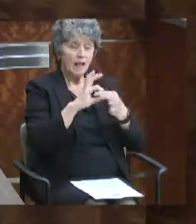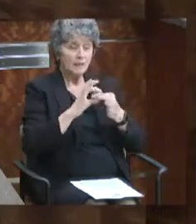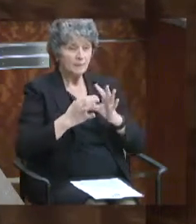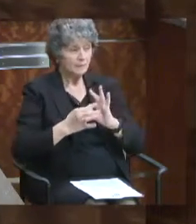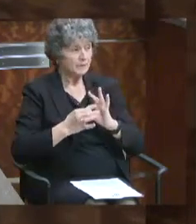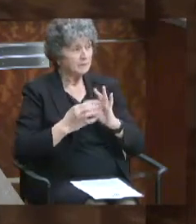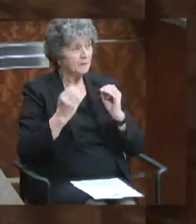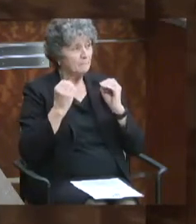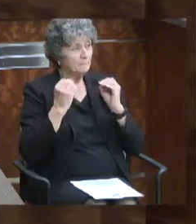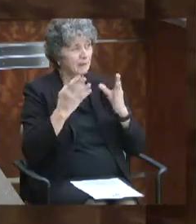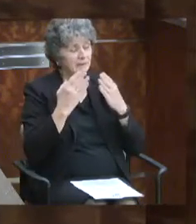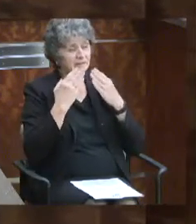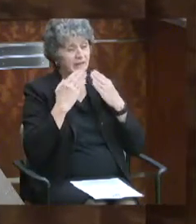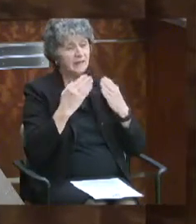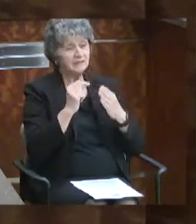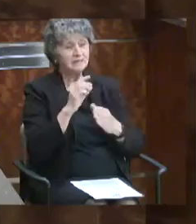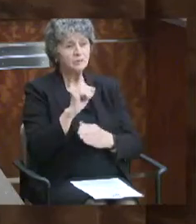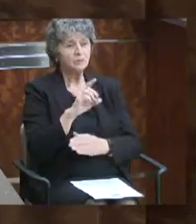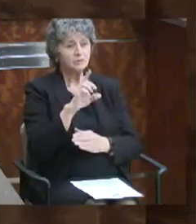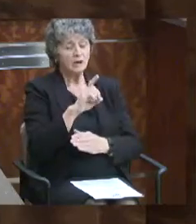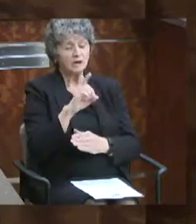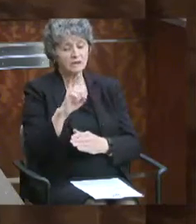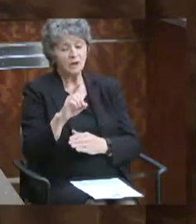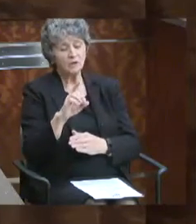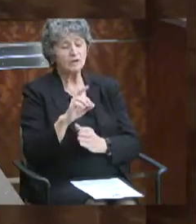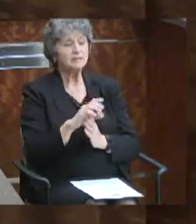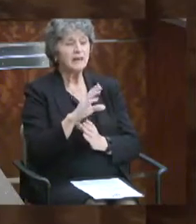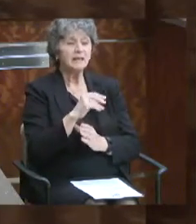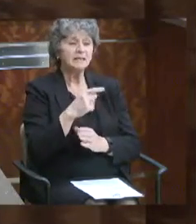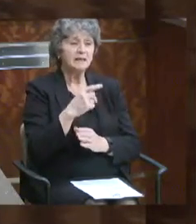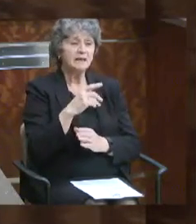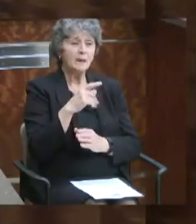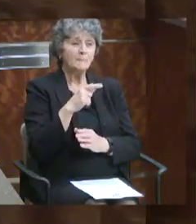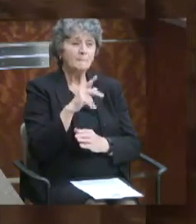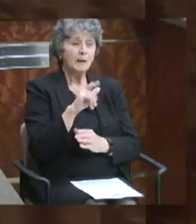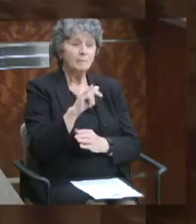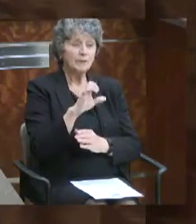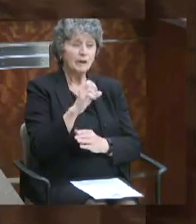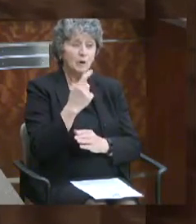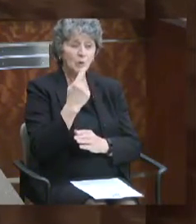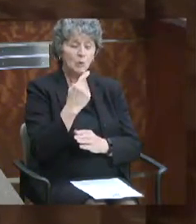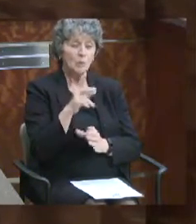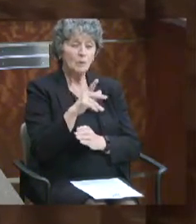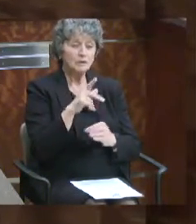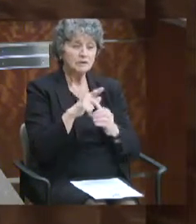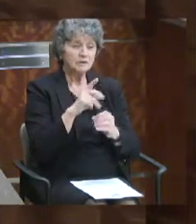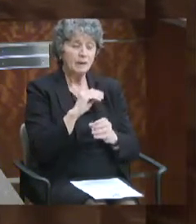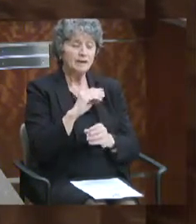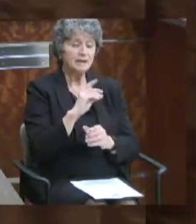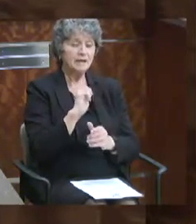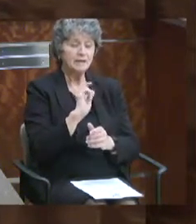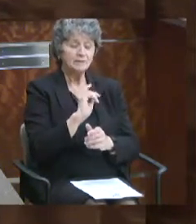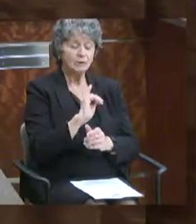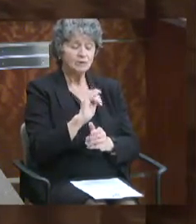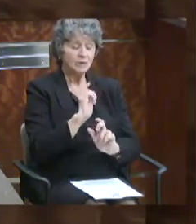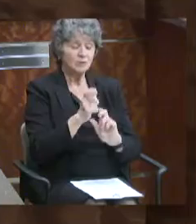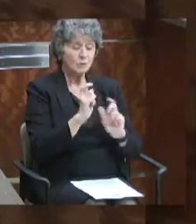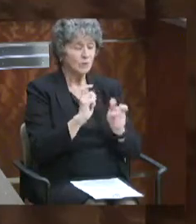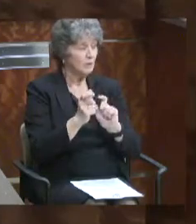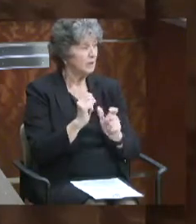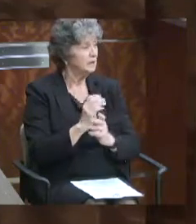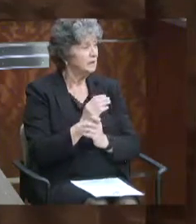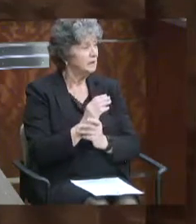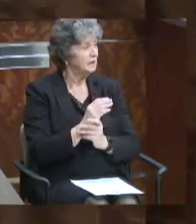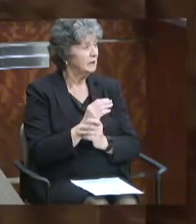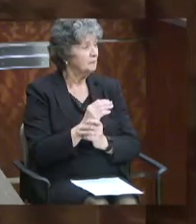especially Dunkin' Donuts, and the public who participated and donated. And of course, Riverfest was